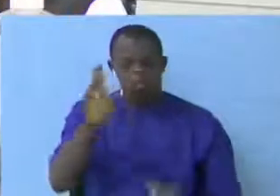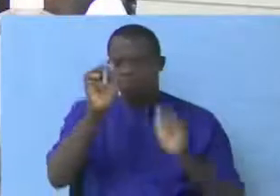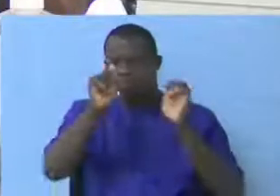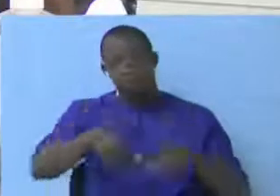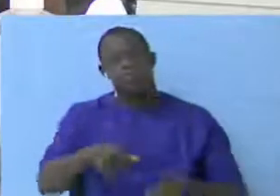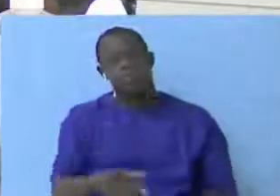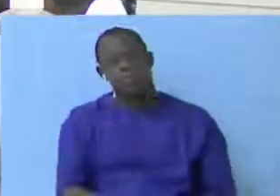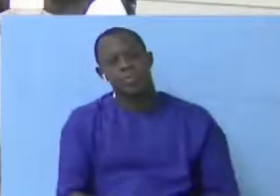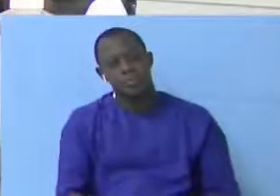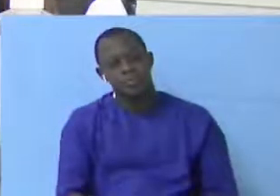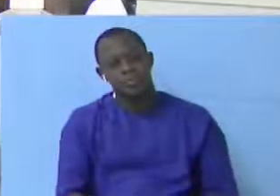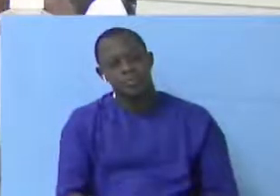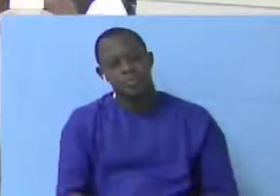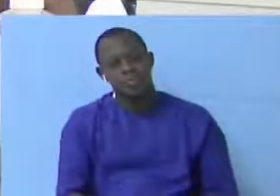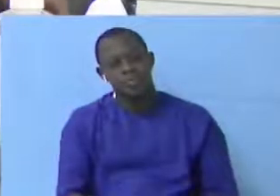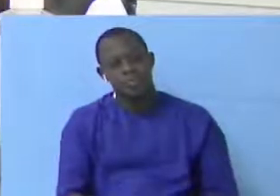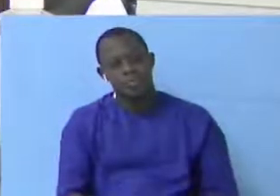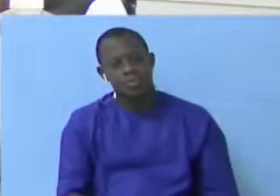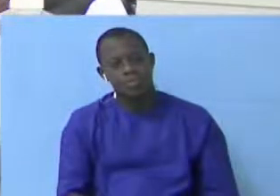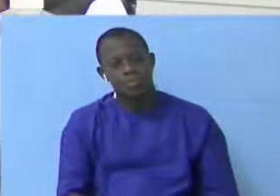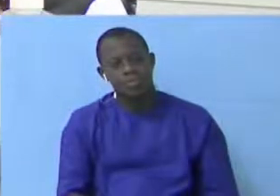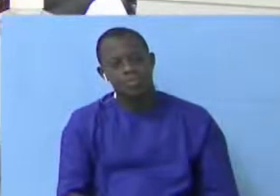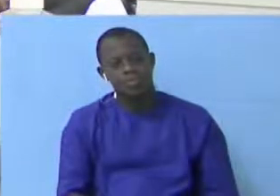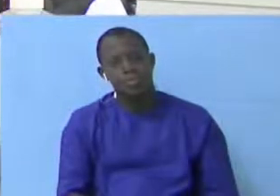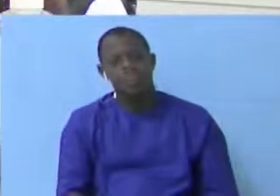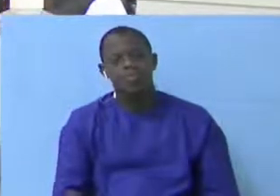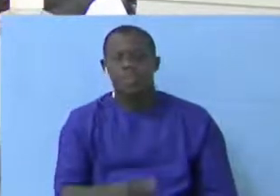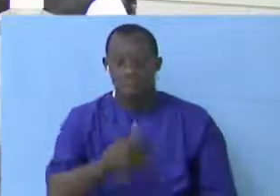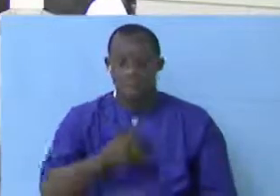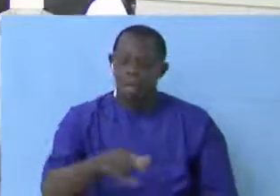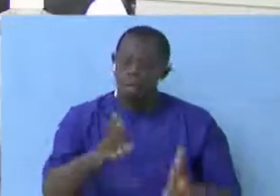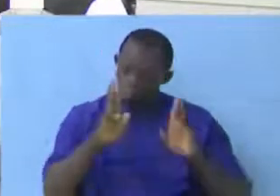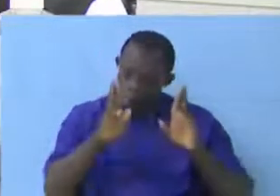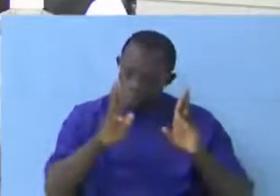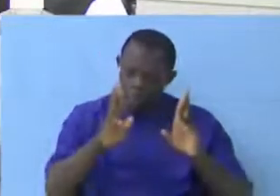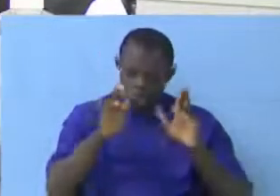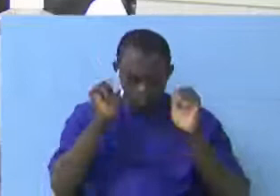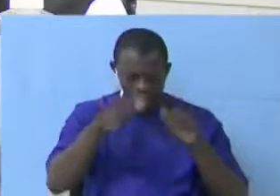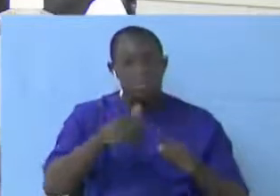I wish I had the opportunity to speak to one or two people.